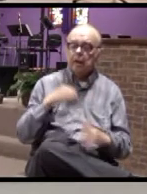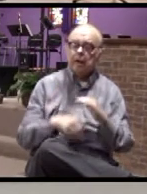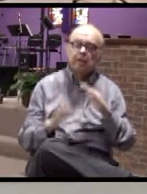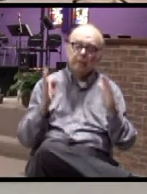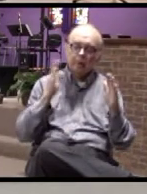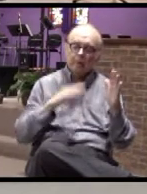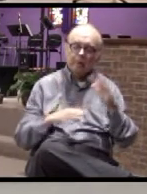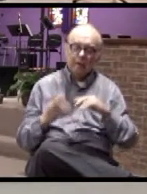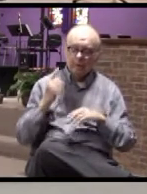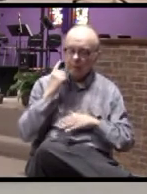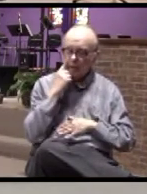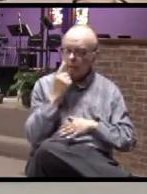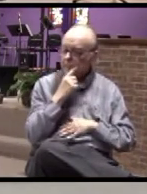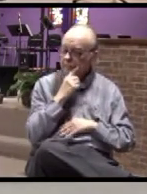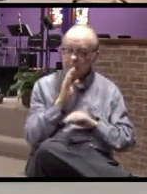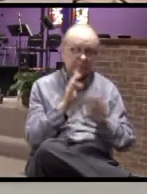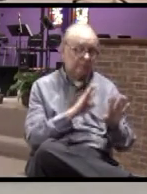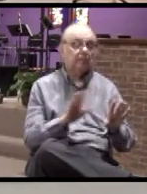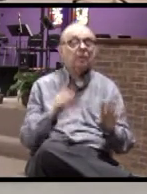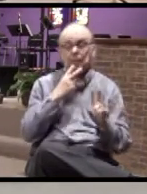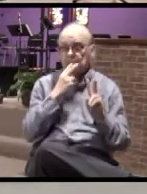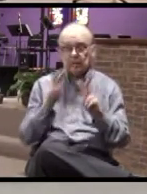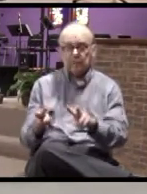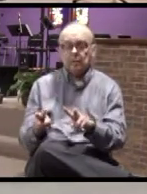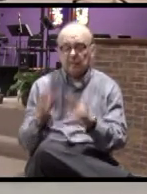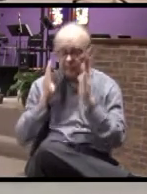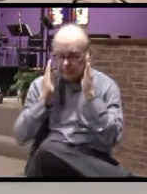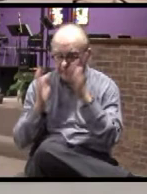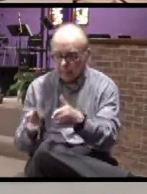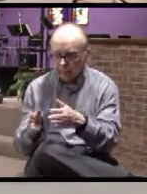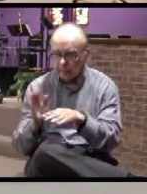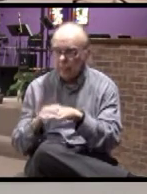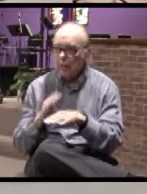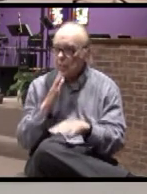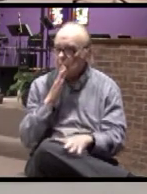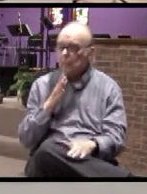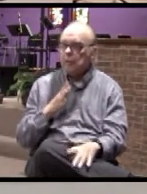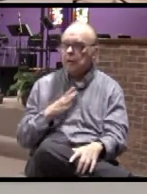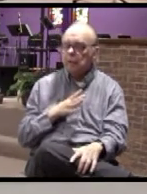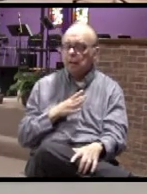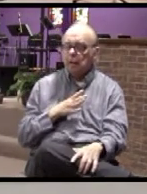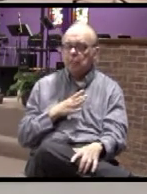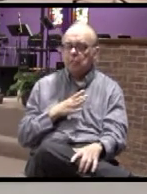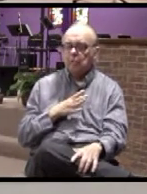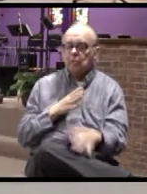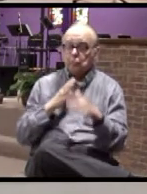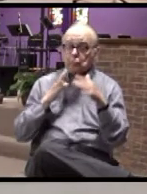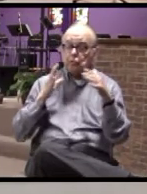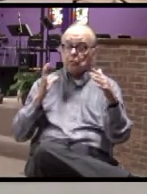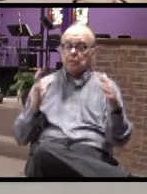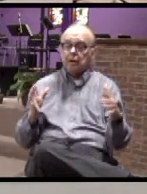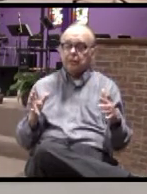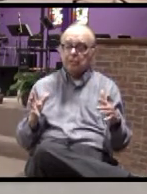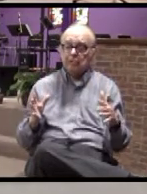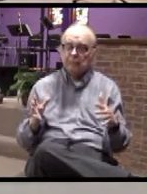His eyes did not turn away, but they stayed fixated on her. So much